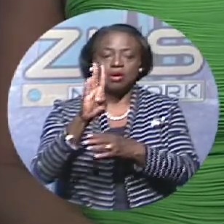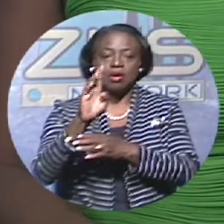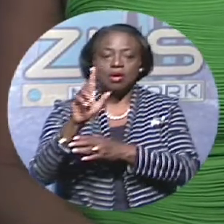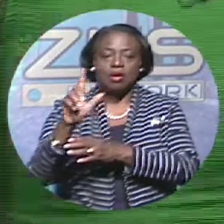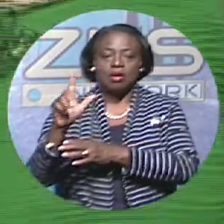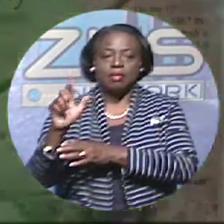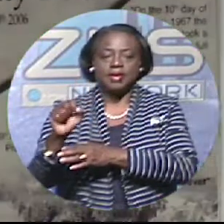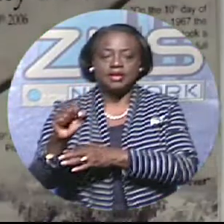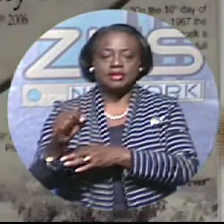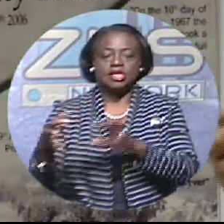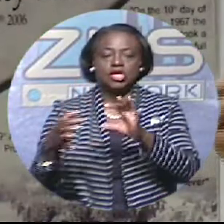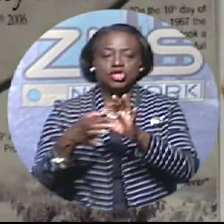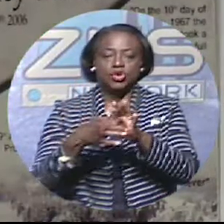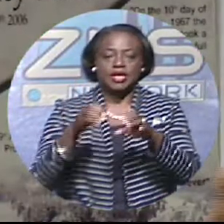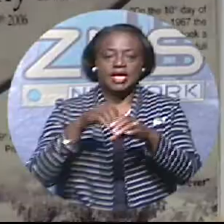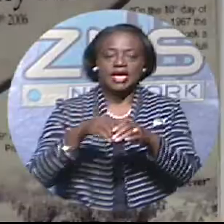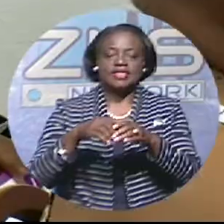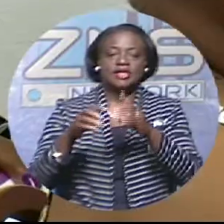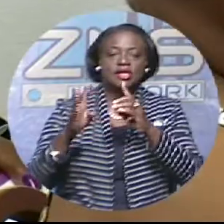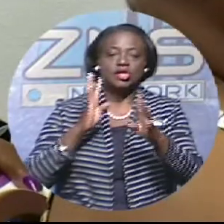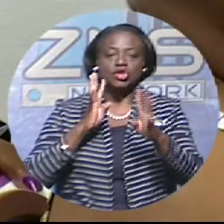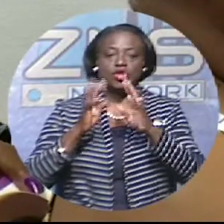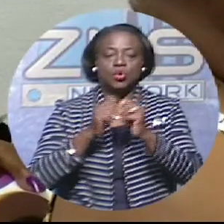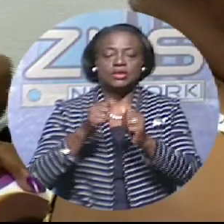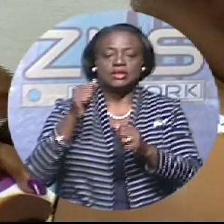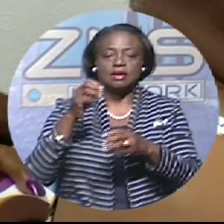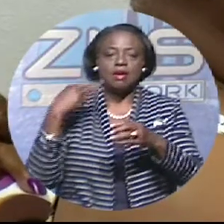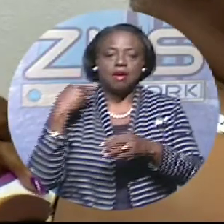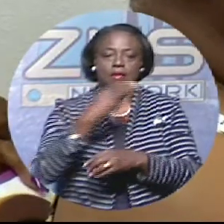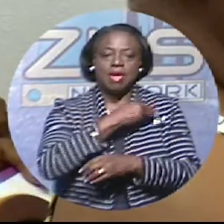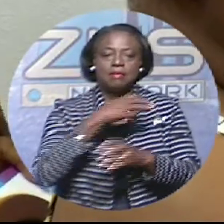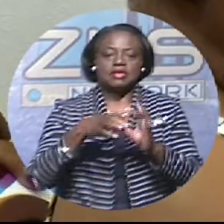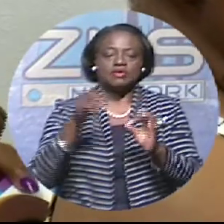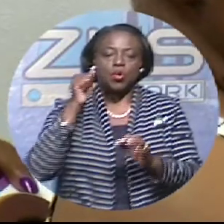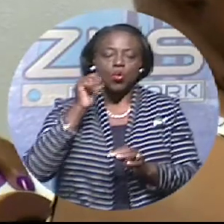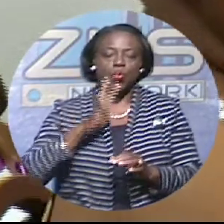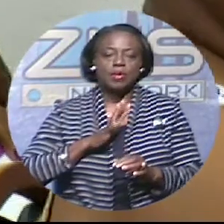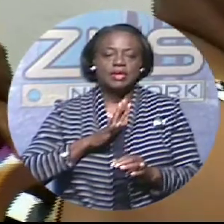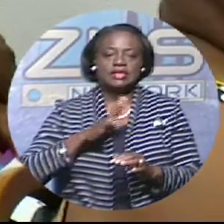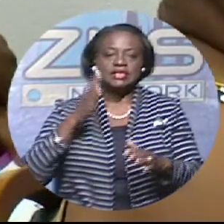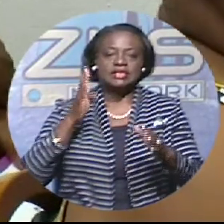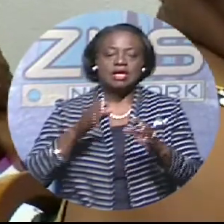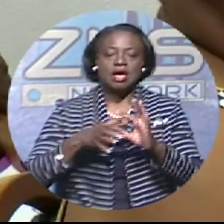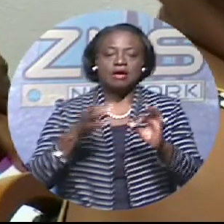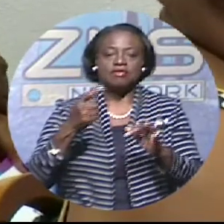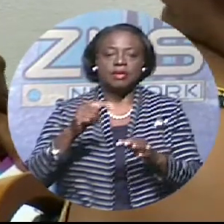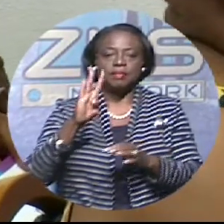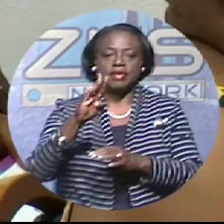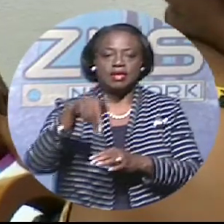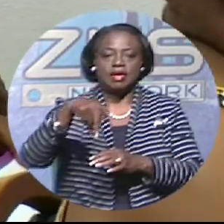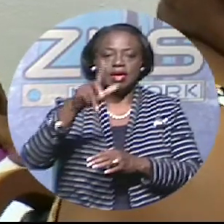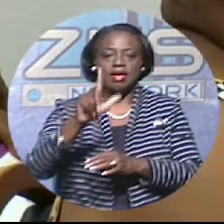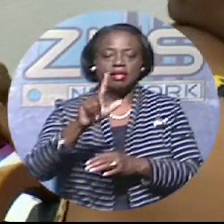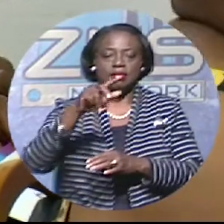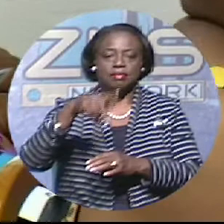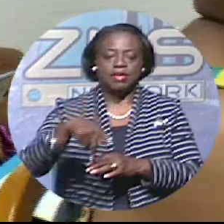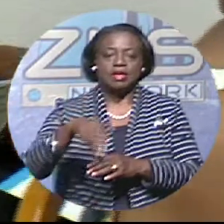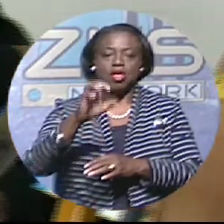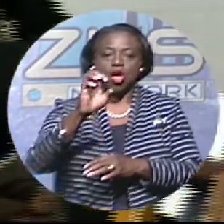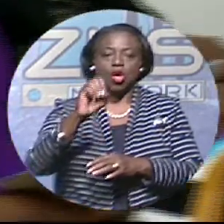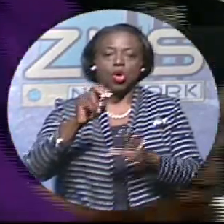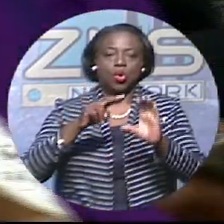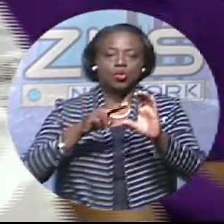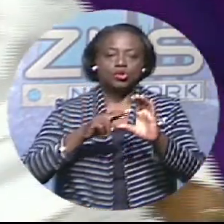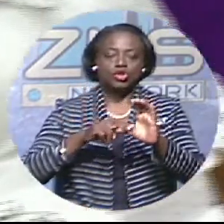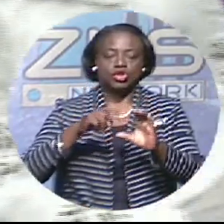books. Joining in the discussion were members of the women's branch of the Progressive Liberal Party. The Yes campaign's co-chair, the Honorable Sharon